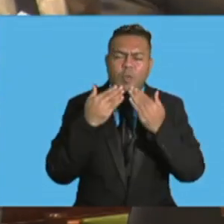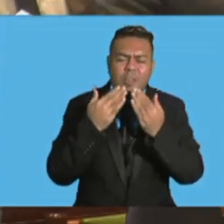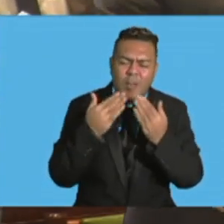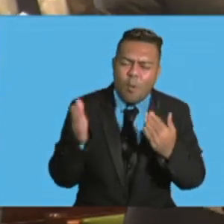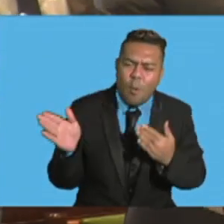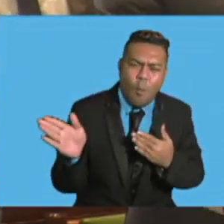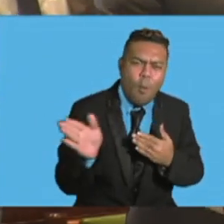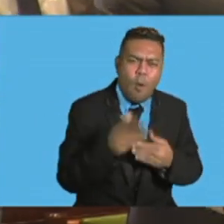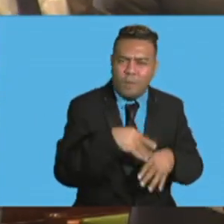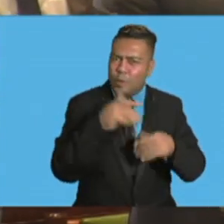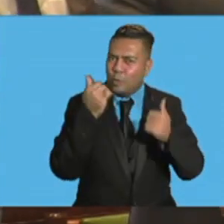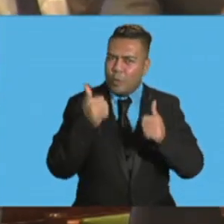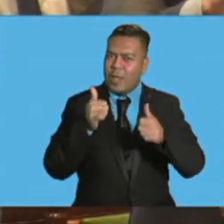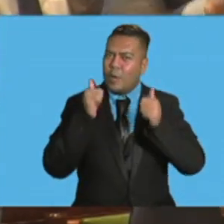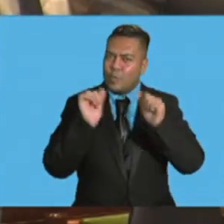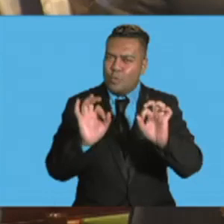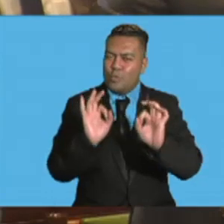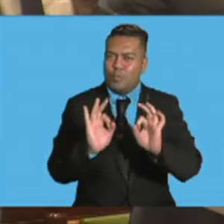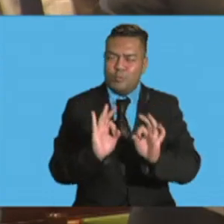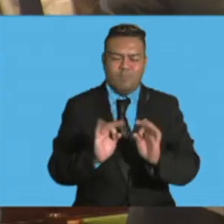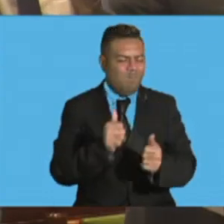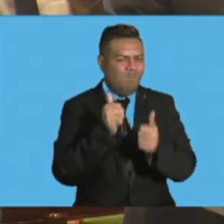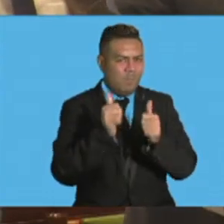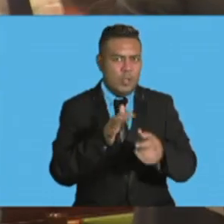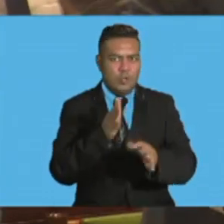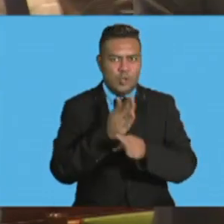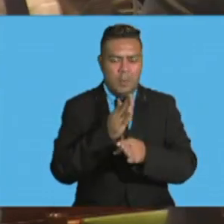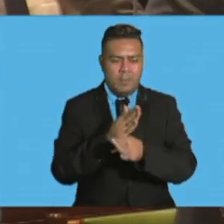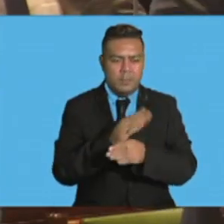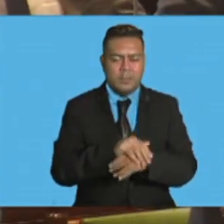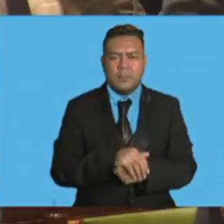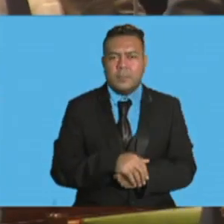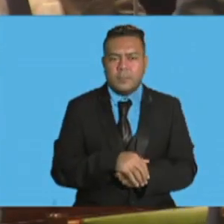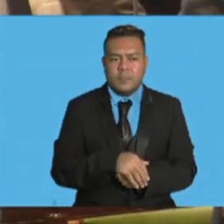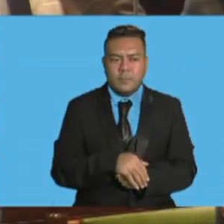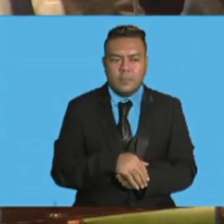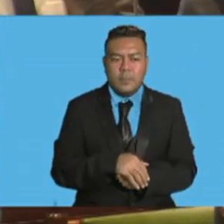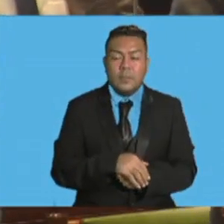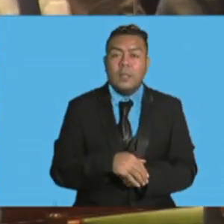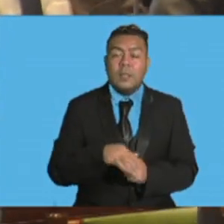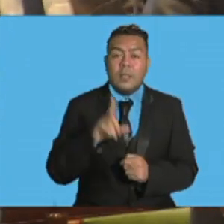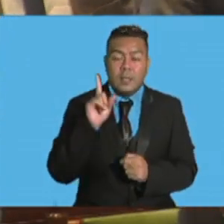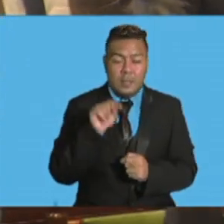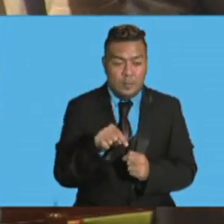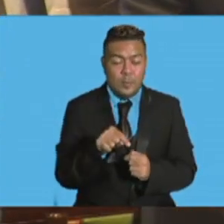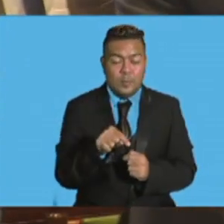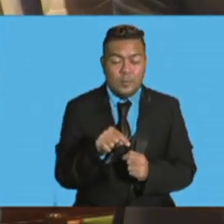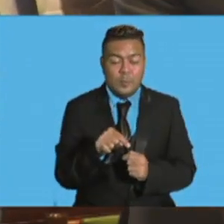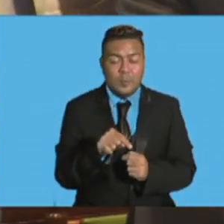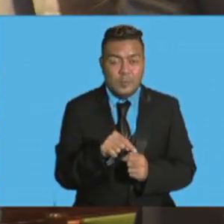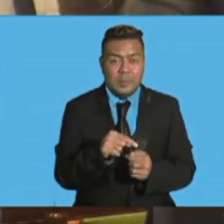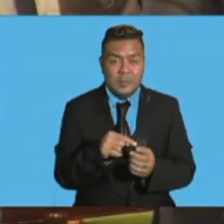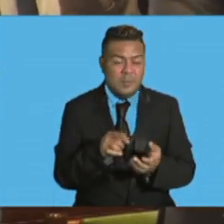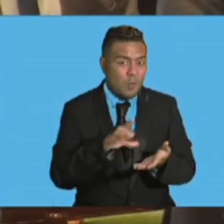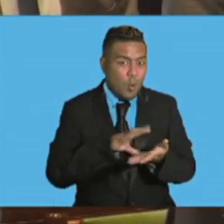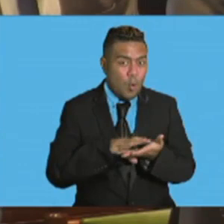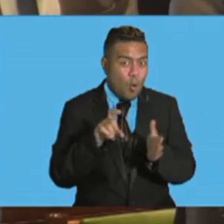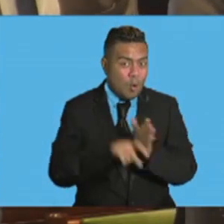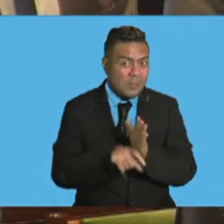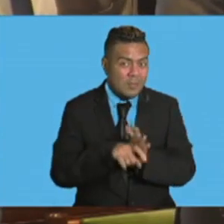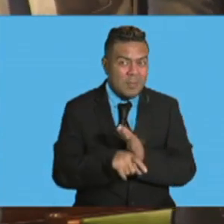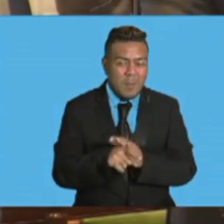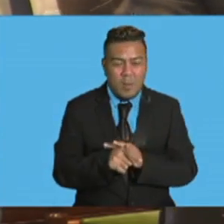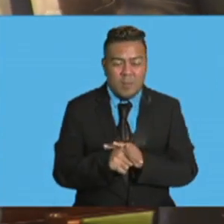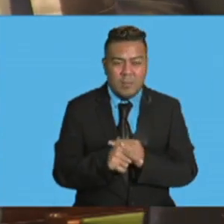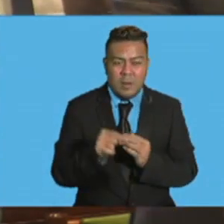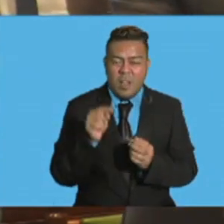a sterling job, despite some people trying to sabotage the entire process. Mr. Speaker, sir, the estimated cost of hosting the event was around,